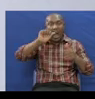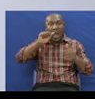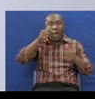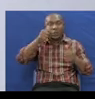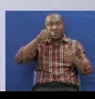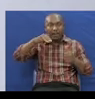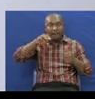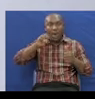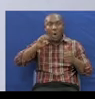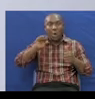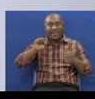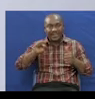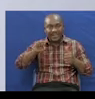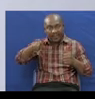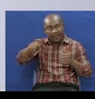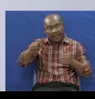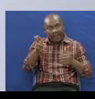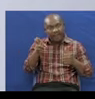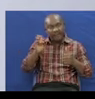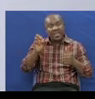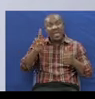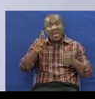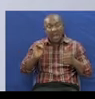the atmosphere.